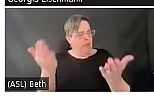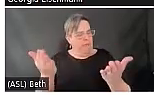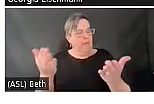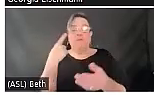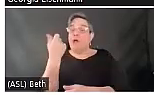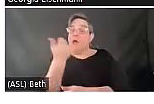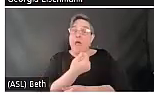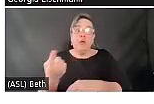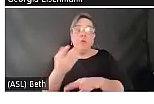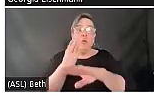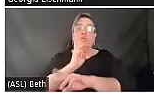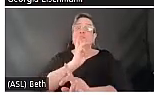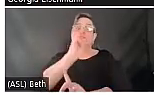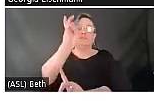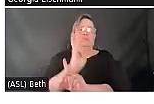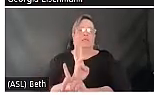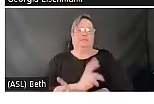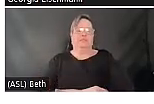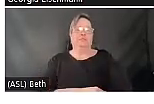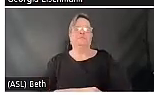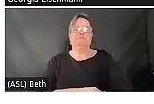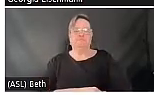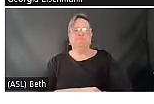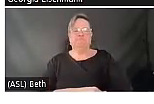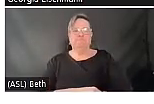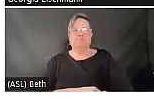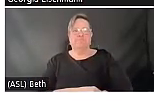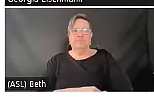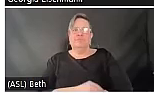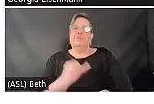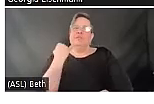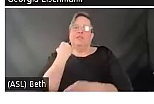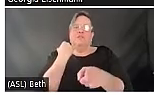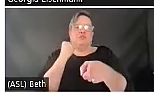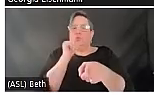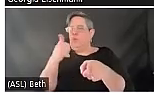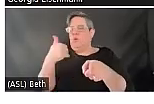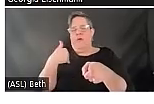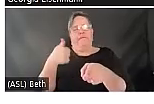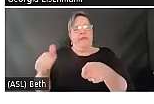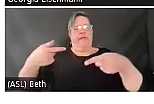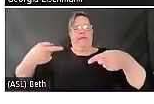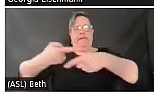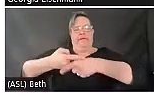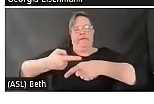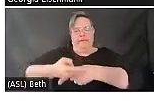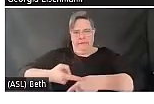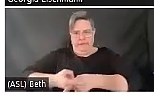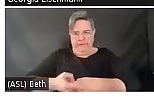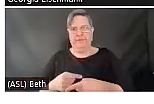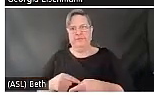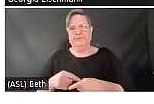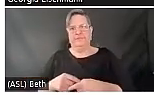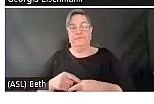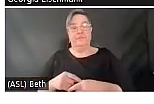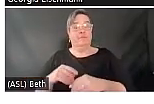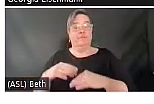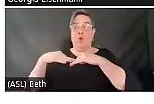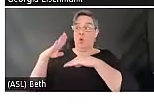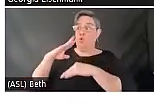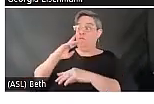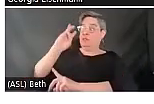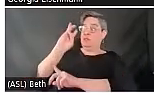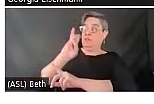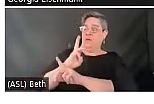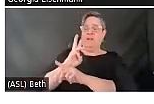months and above without any of the prior contraindications. So that's, clear as can be. 6 months and above should get the